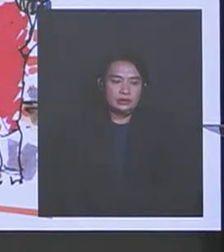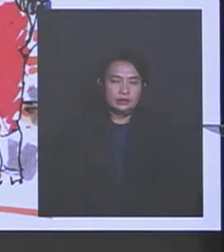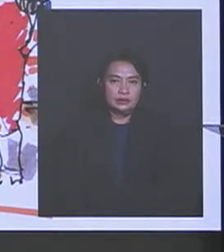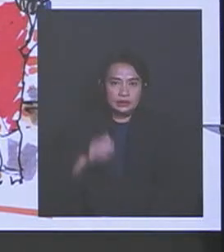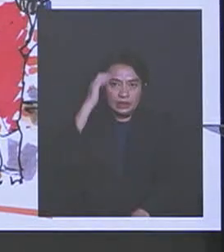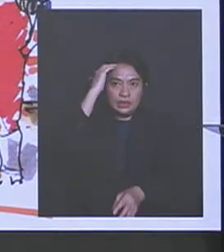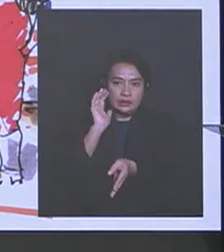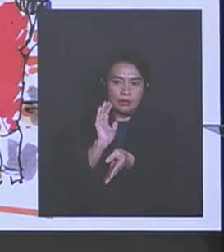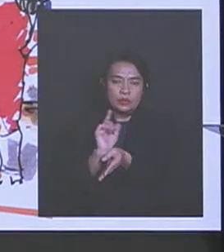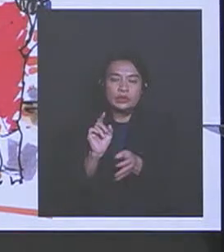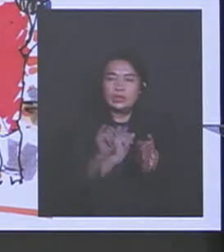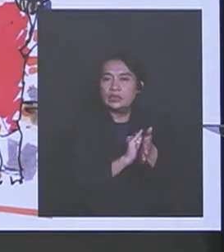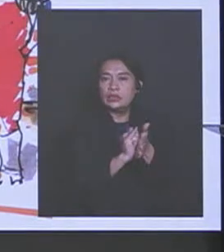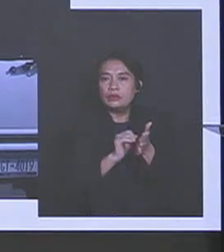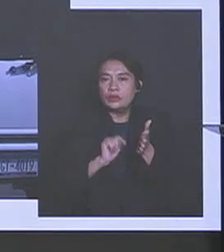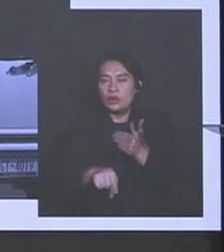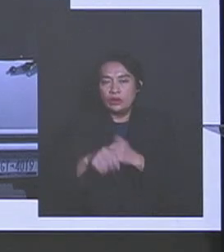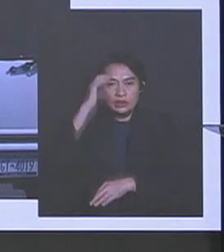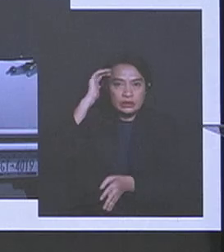on an elephant? It could be.